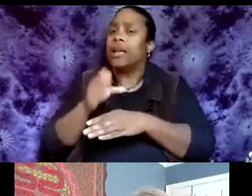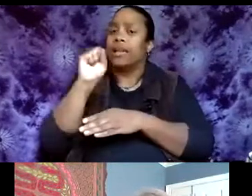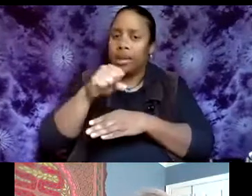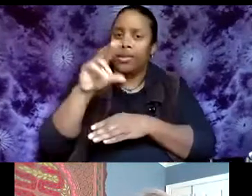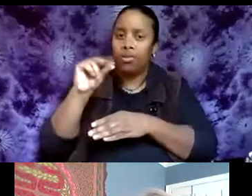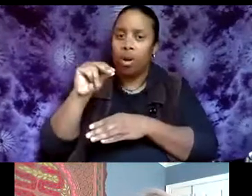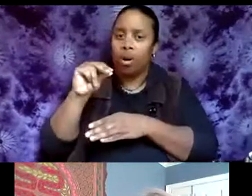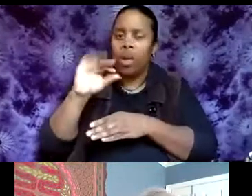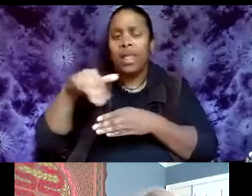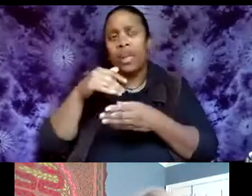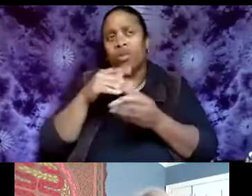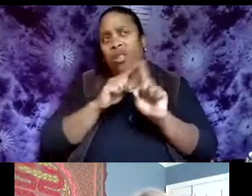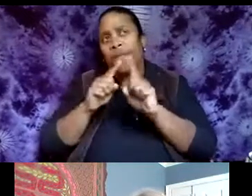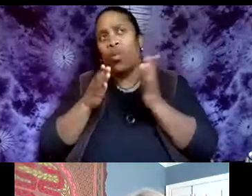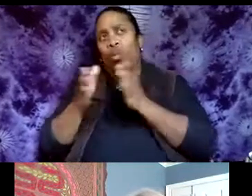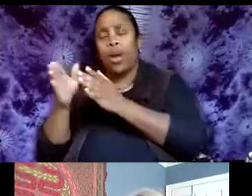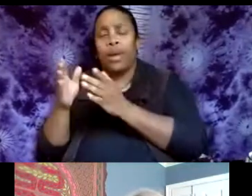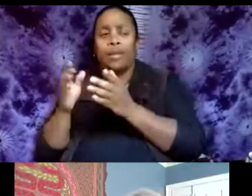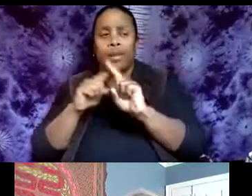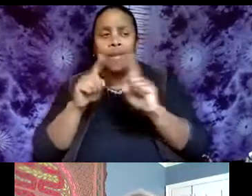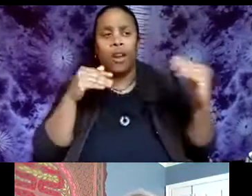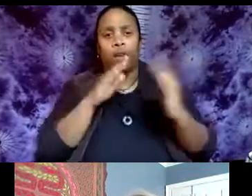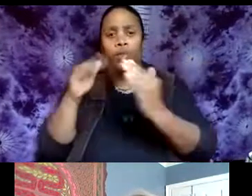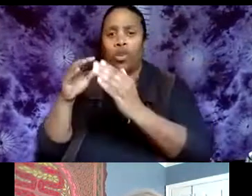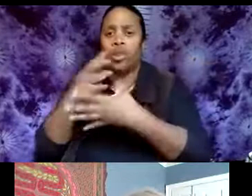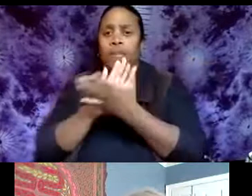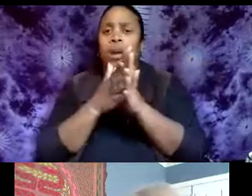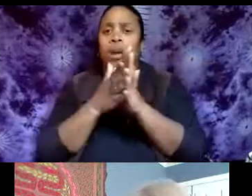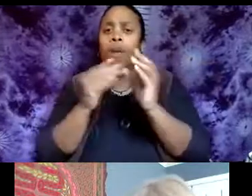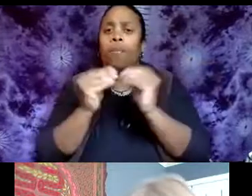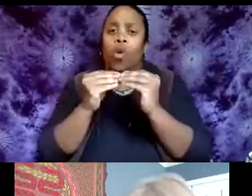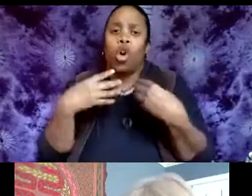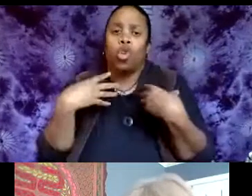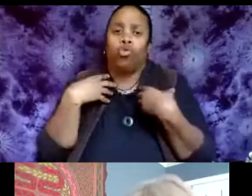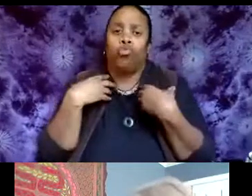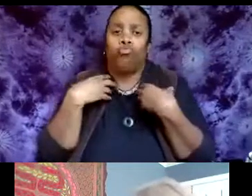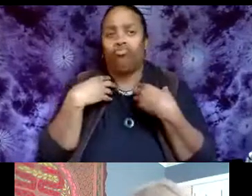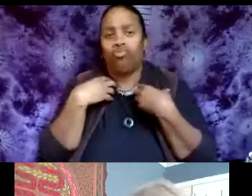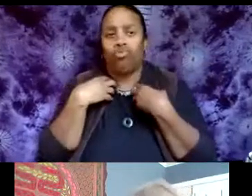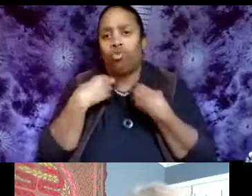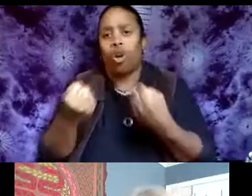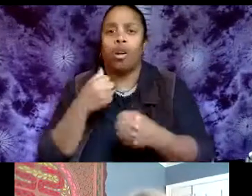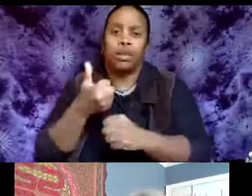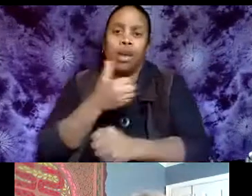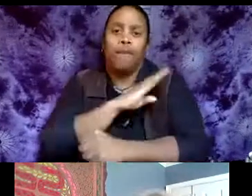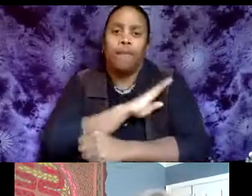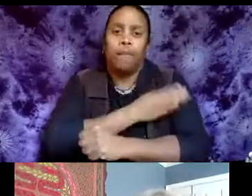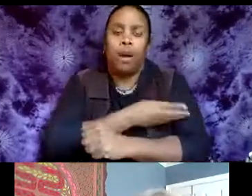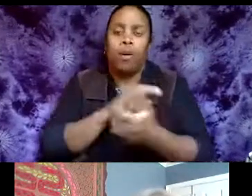to get stronger in these things so that you can do it with other people and, eventually build up to being able to do it more with your mother.